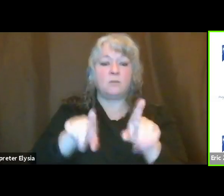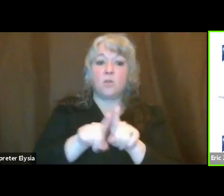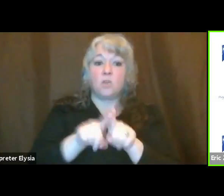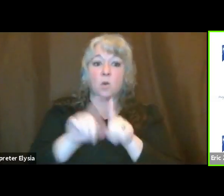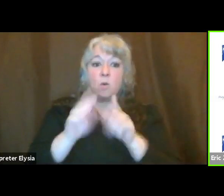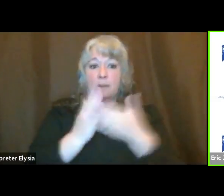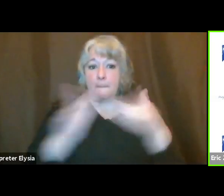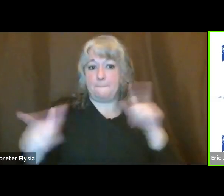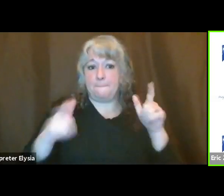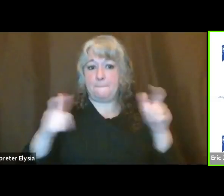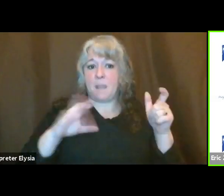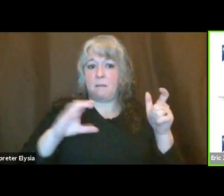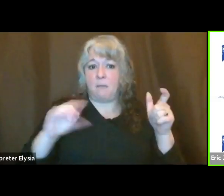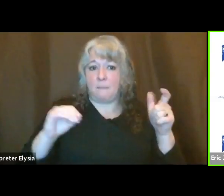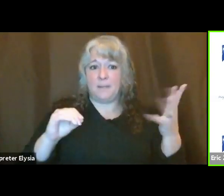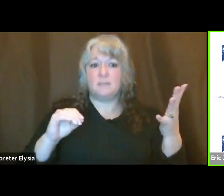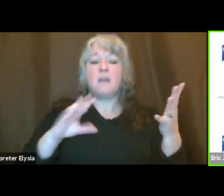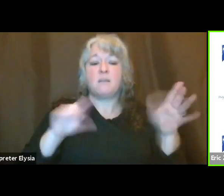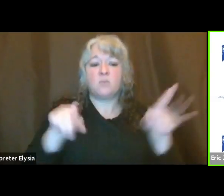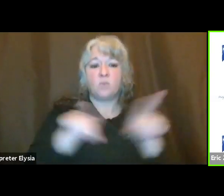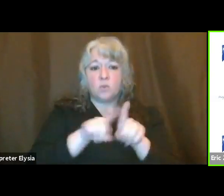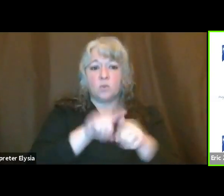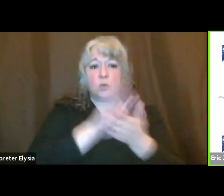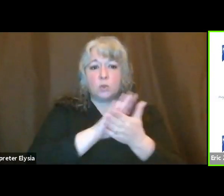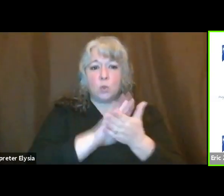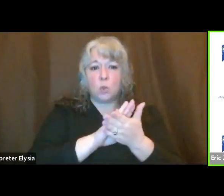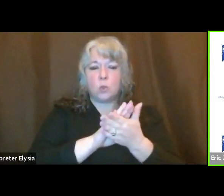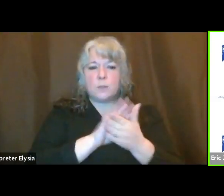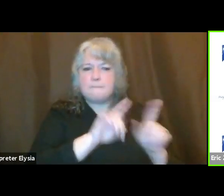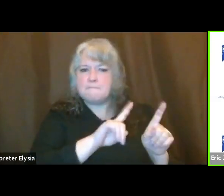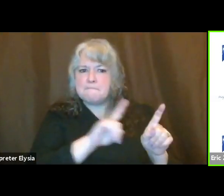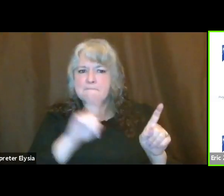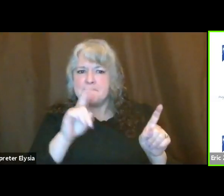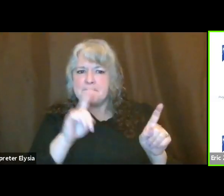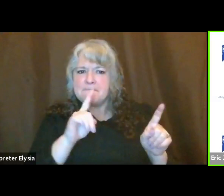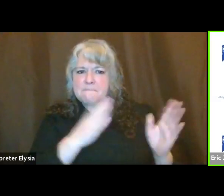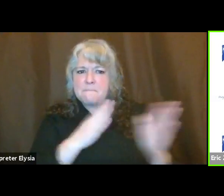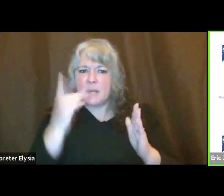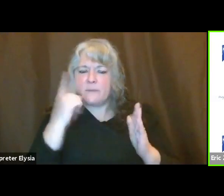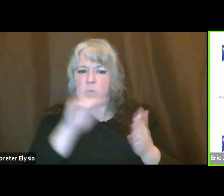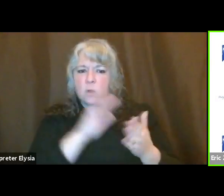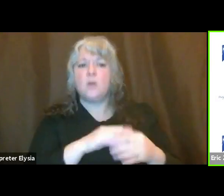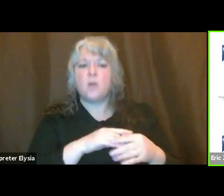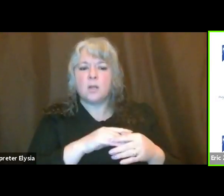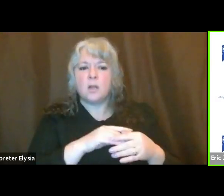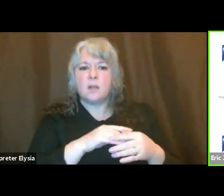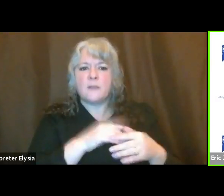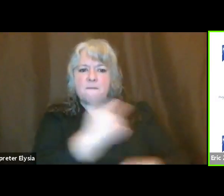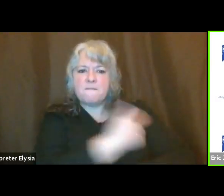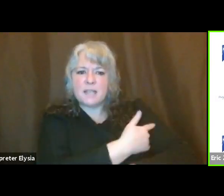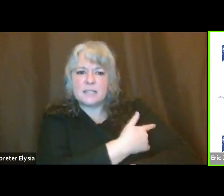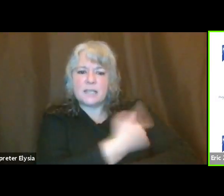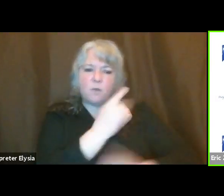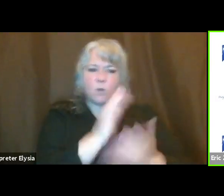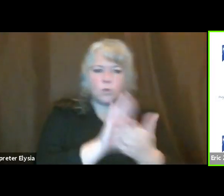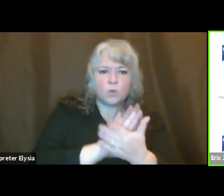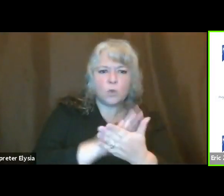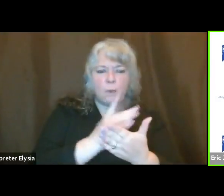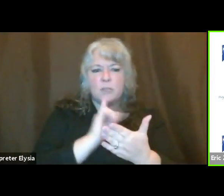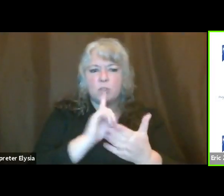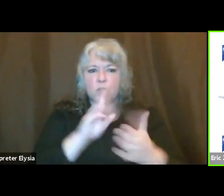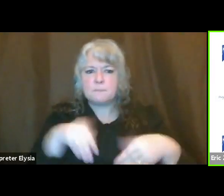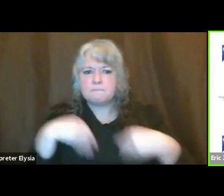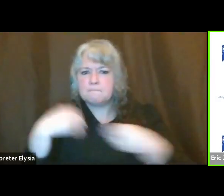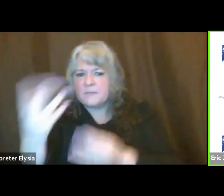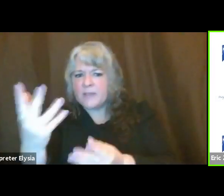out there for the schools and their vaccines. We're also then going to be talking to schools and figure out the best way to make sure that we get these vaccines to